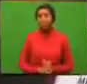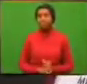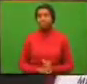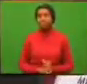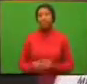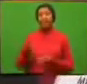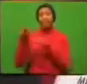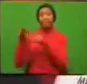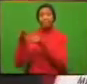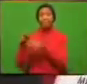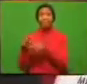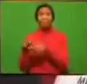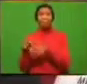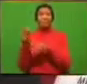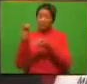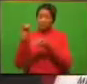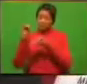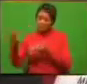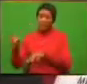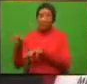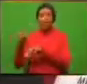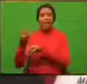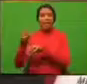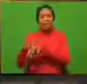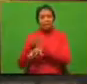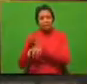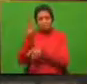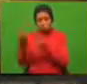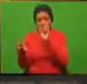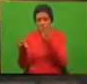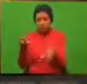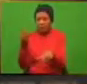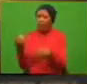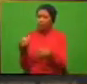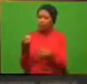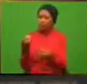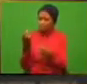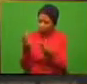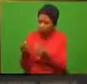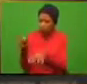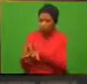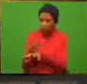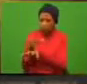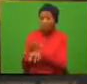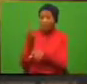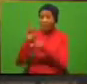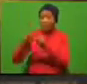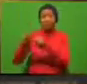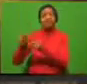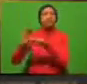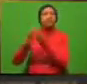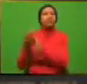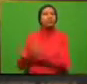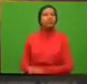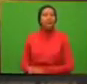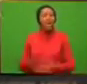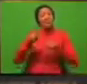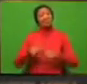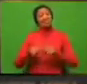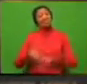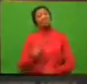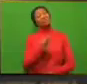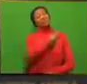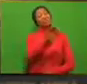They are serious farmers. They practice subsistence farming in those areas. They are not dependent on